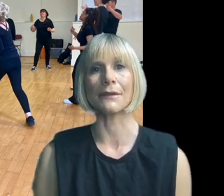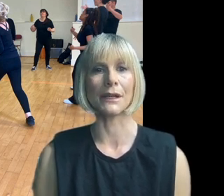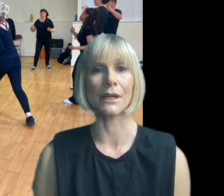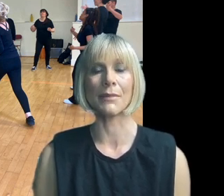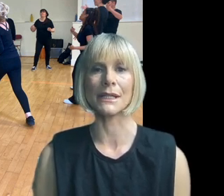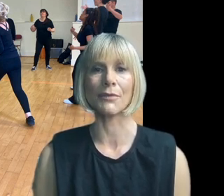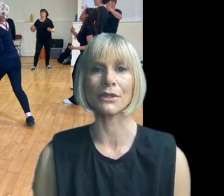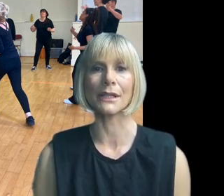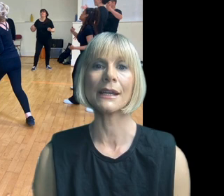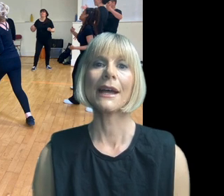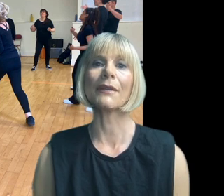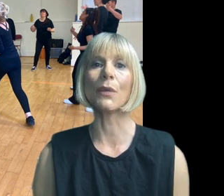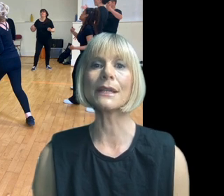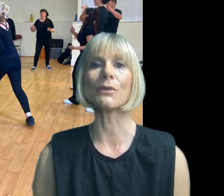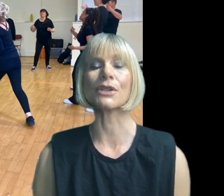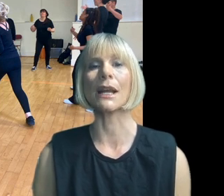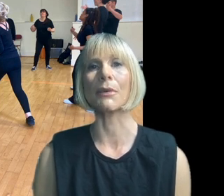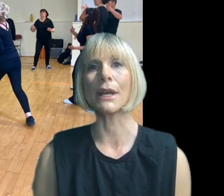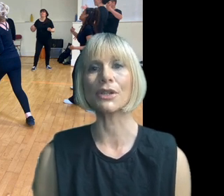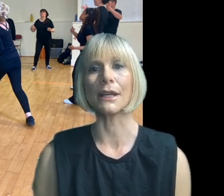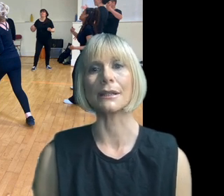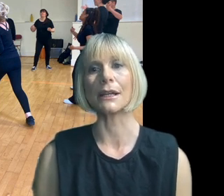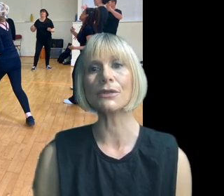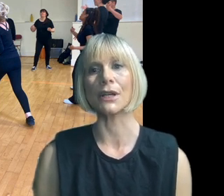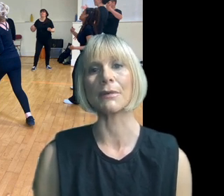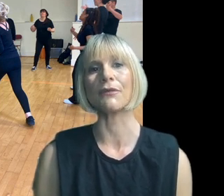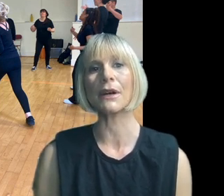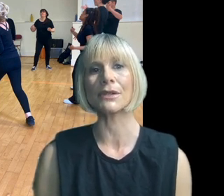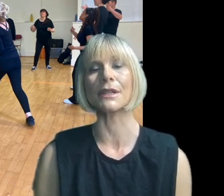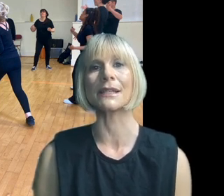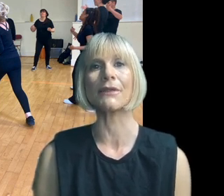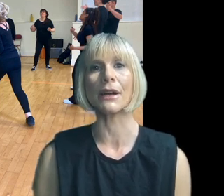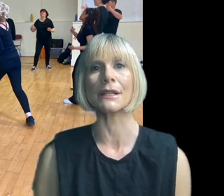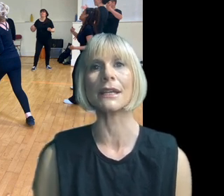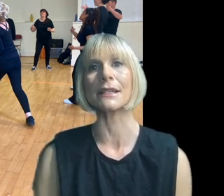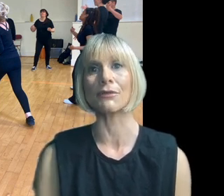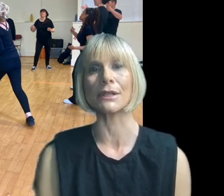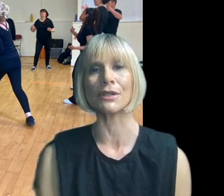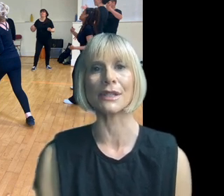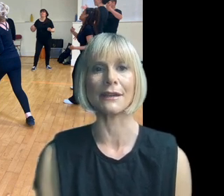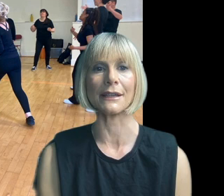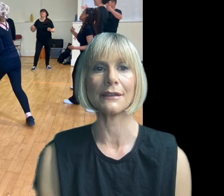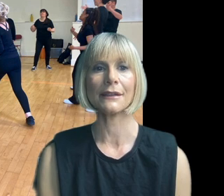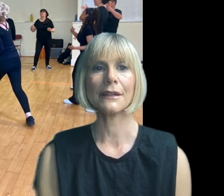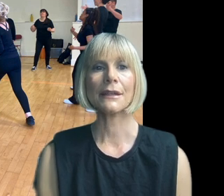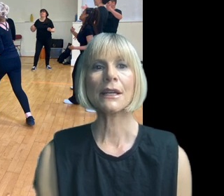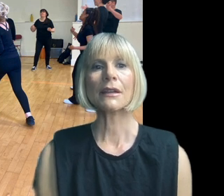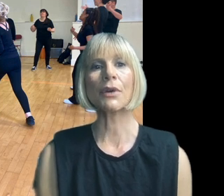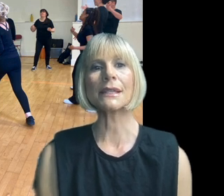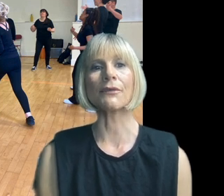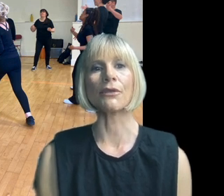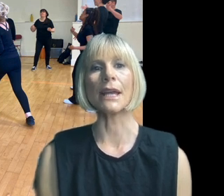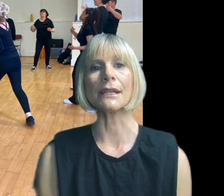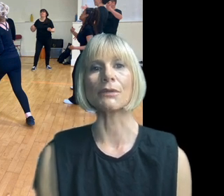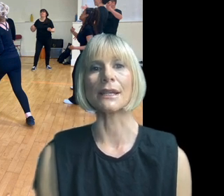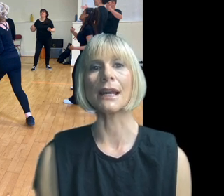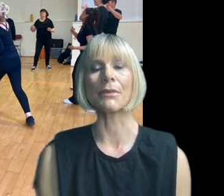the ethics of the Lyrical Bodies project and the ways in which collaboration and inclusion have been fostered and safeguarded in its research design. The